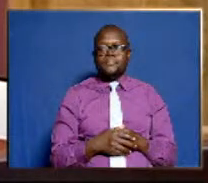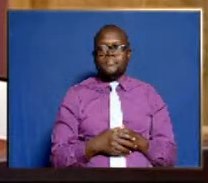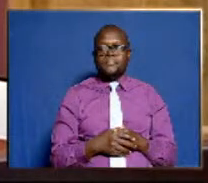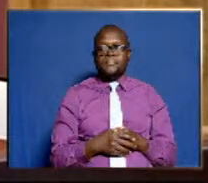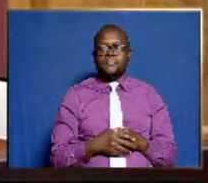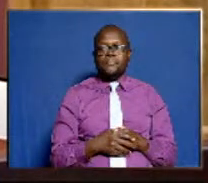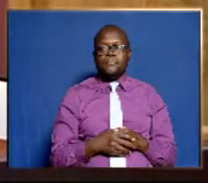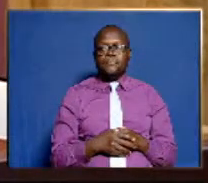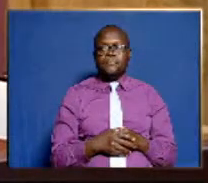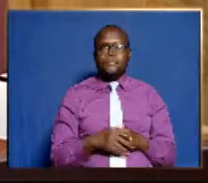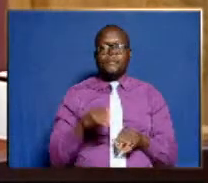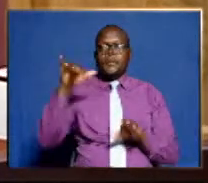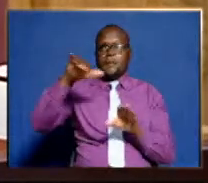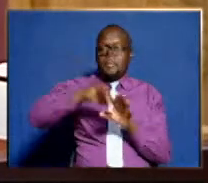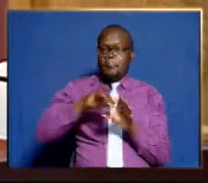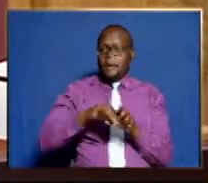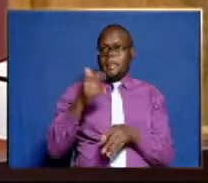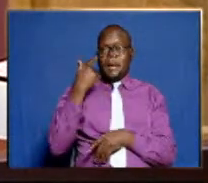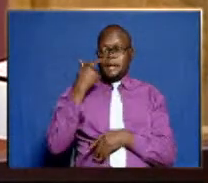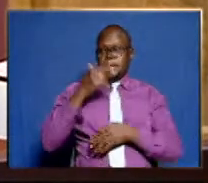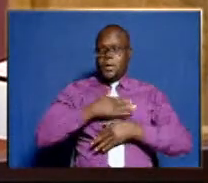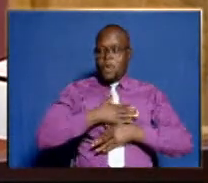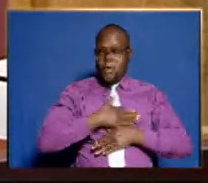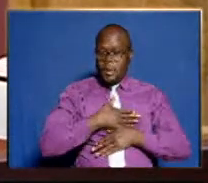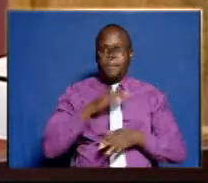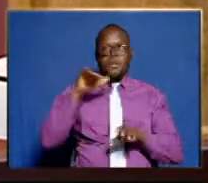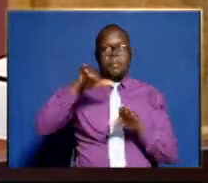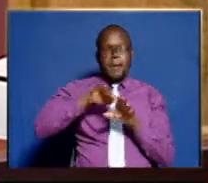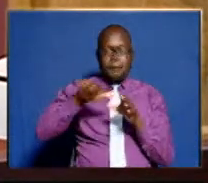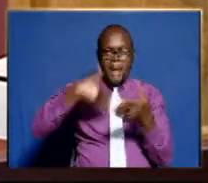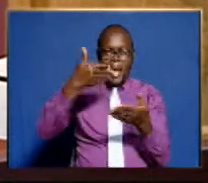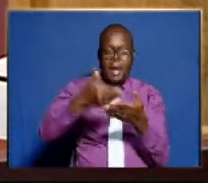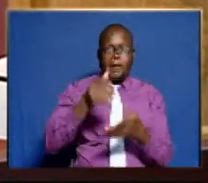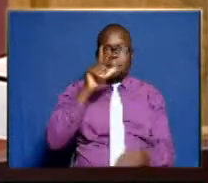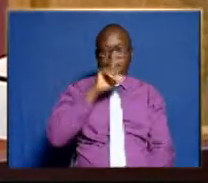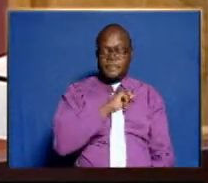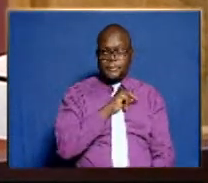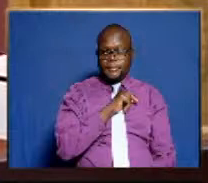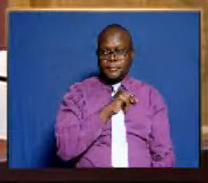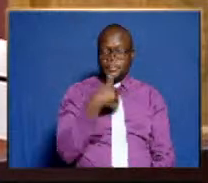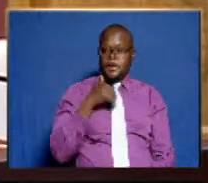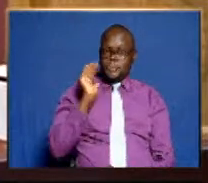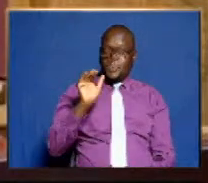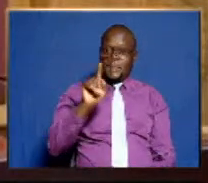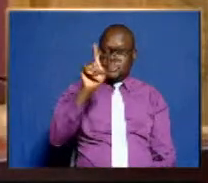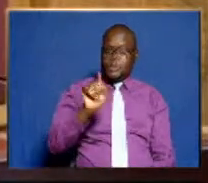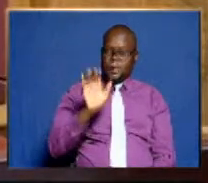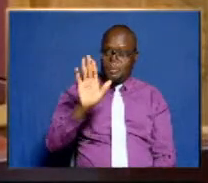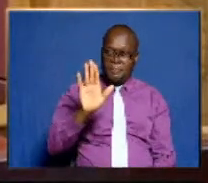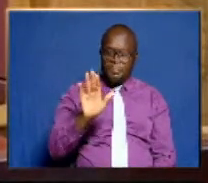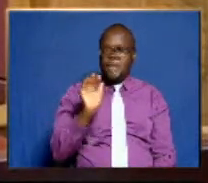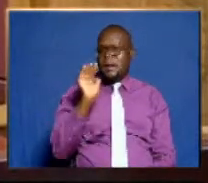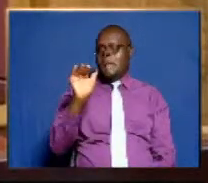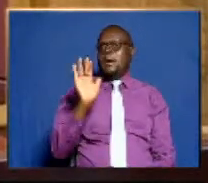Member for, no, I see the Honorable Member has reached where he can actually ask his question. Proceed and ask your